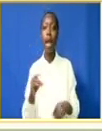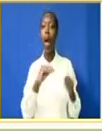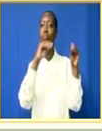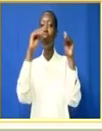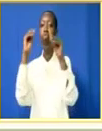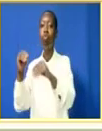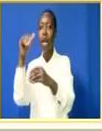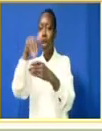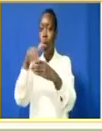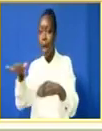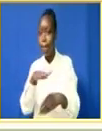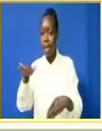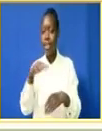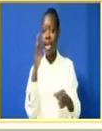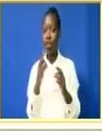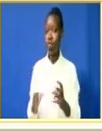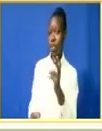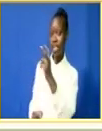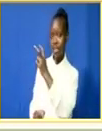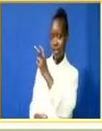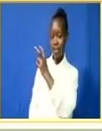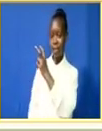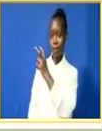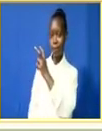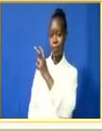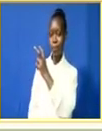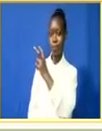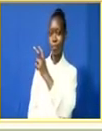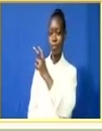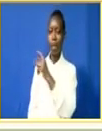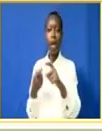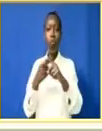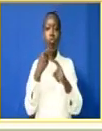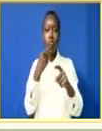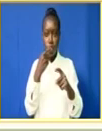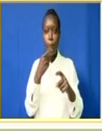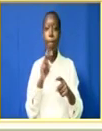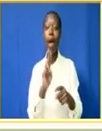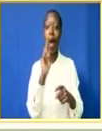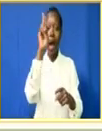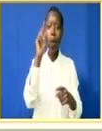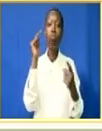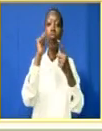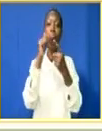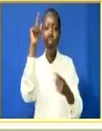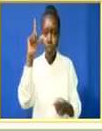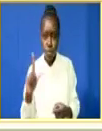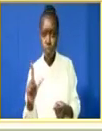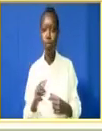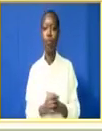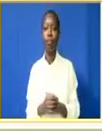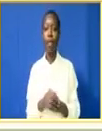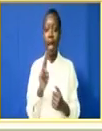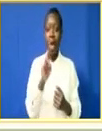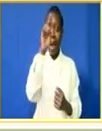Yes. And if you observe the diagram well, mm-hmm. you find it is from a high ground, just like you have said, yes. to a low ground. Mm-hmm. So, if